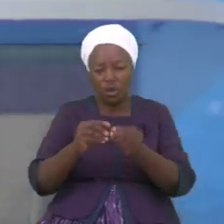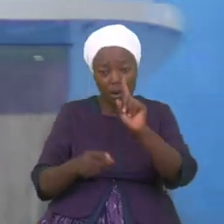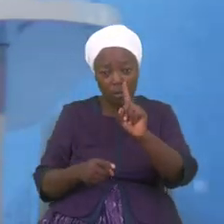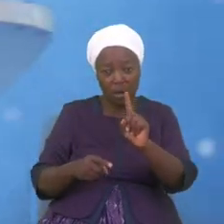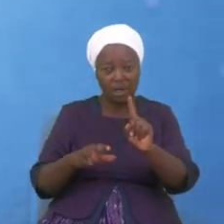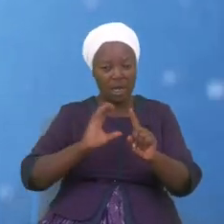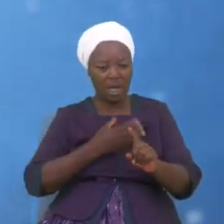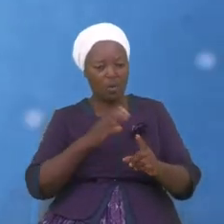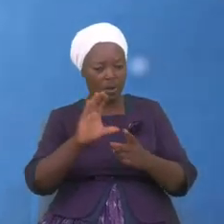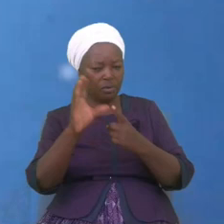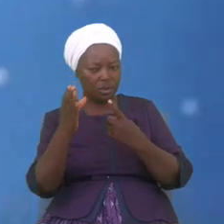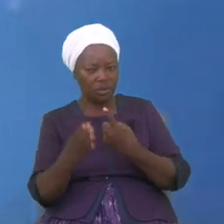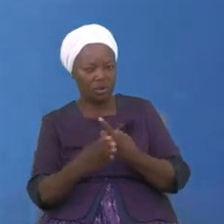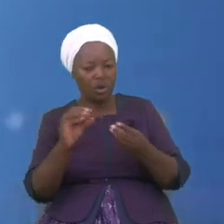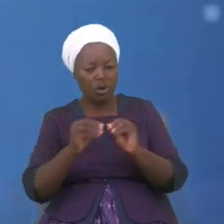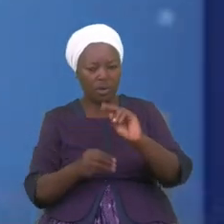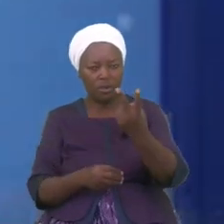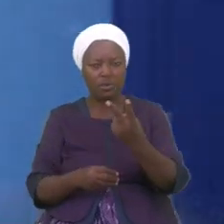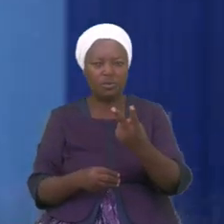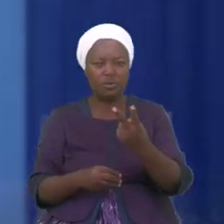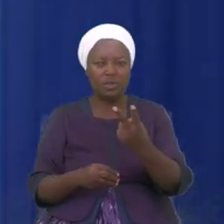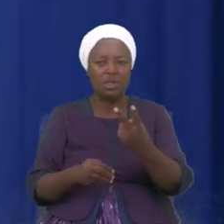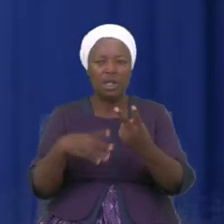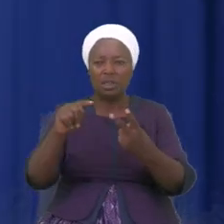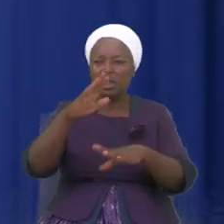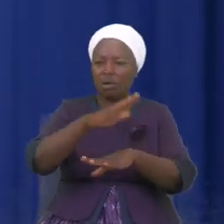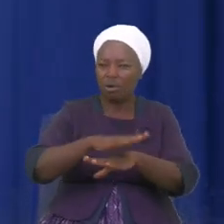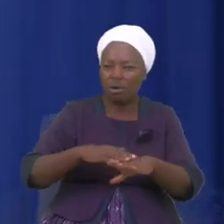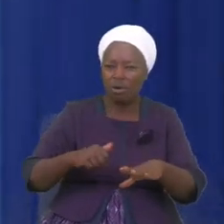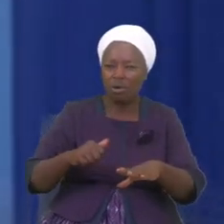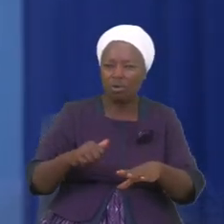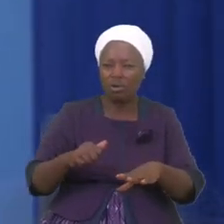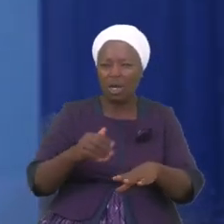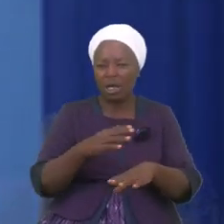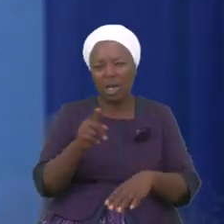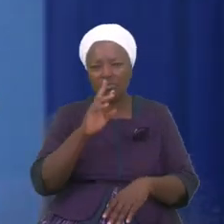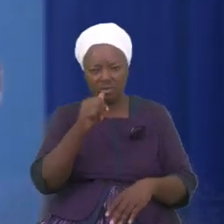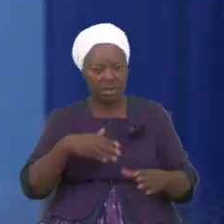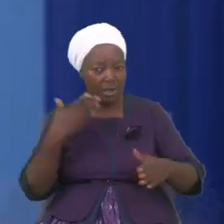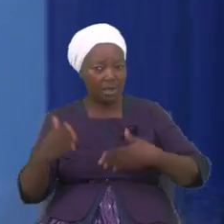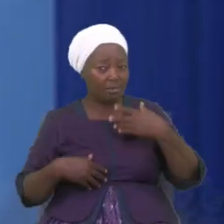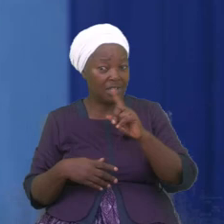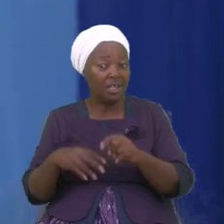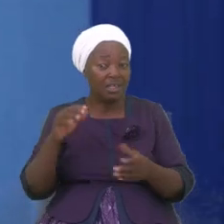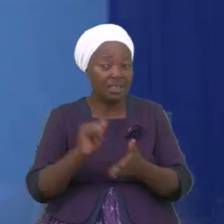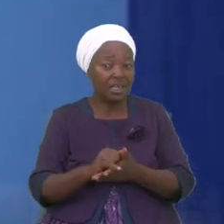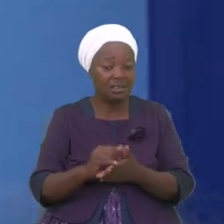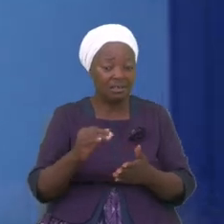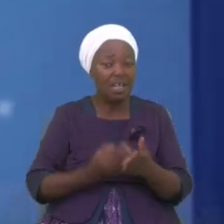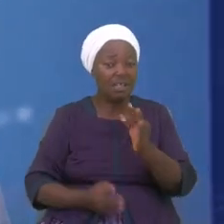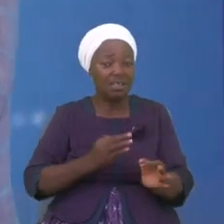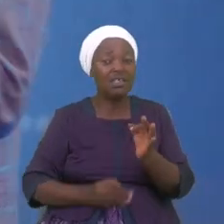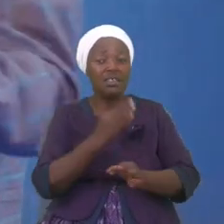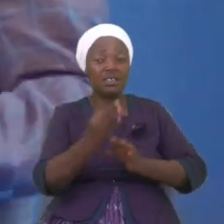our condition. Number two, the call. Aren't you happy that instead of you